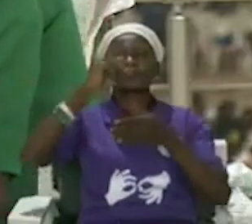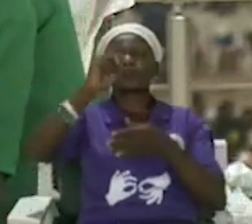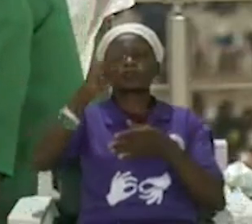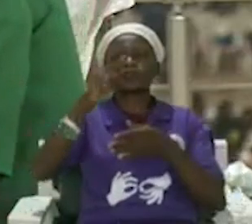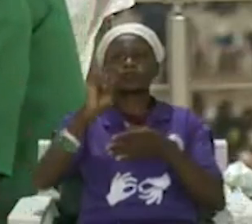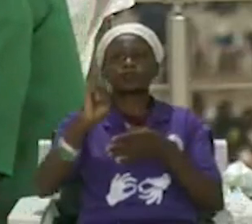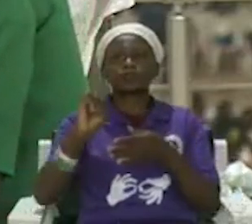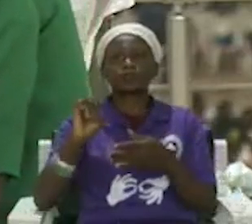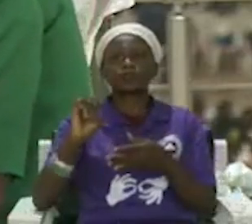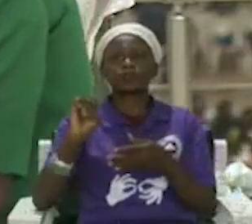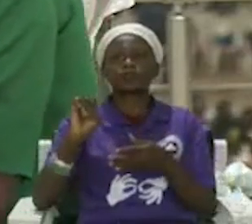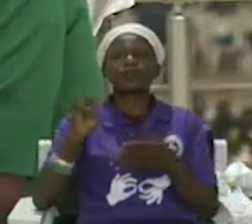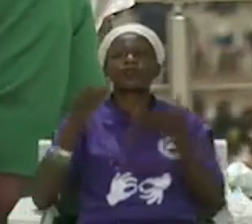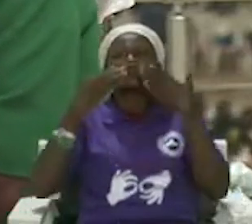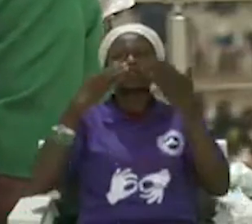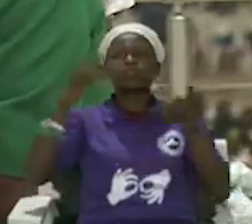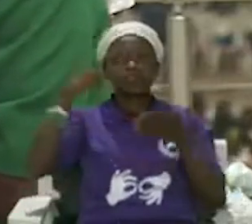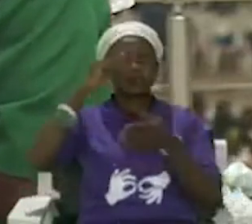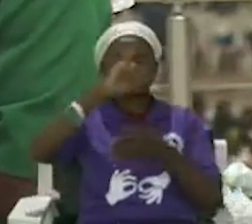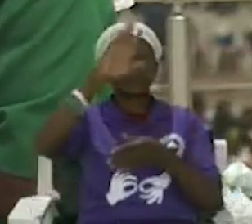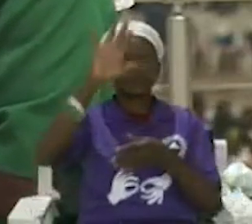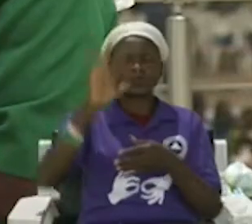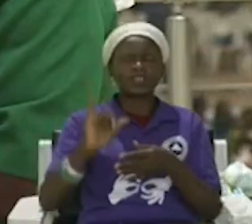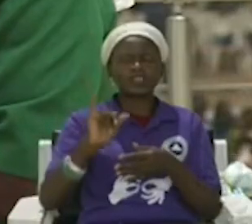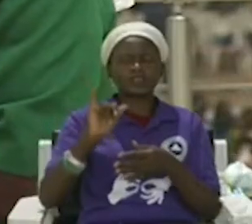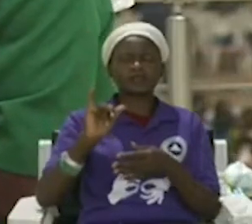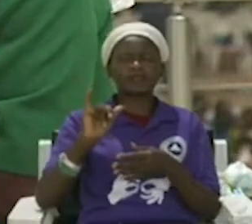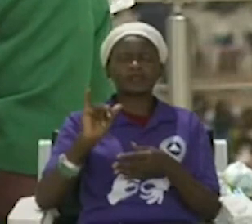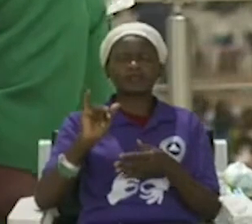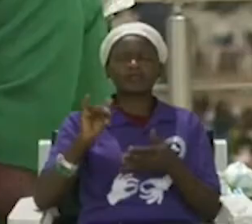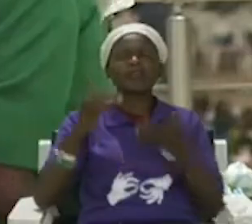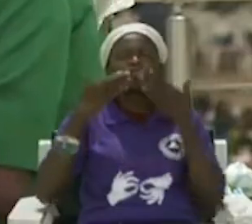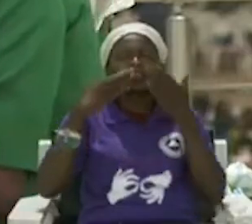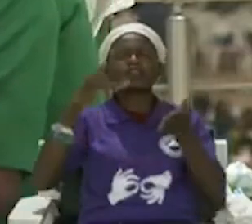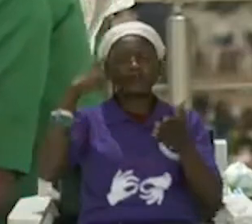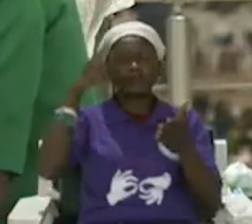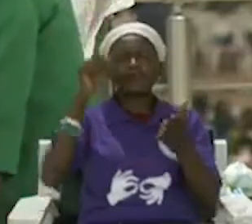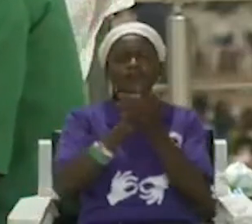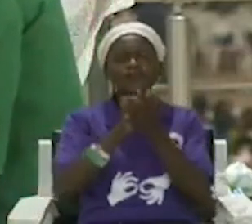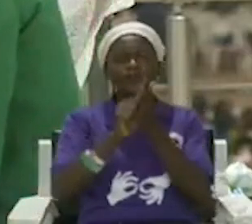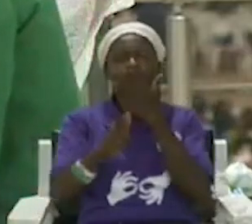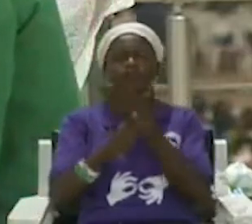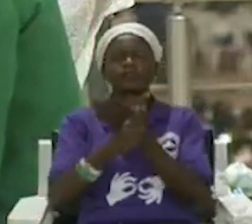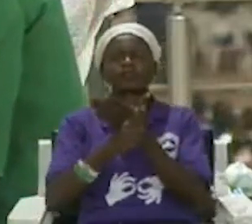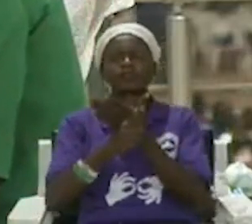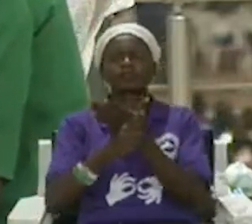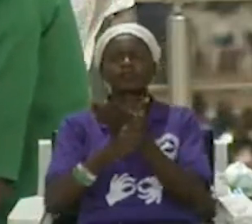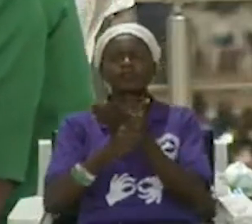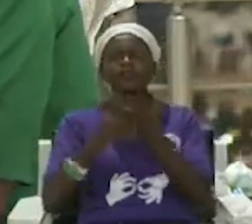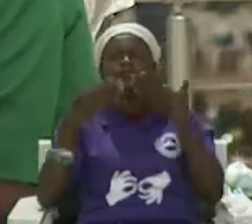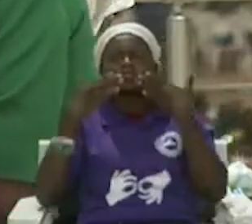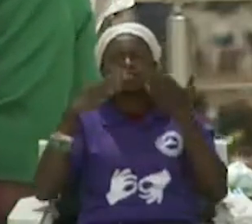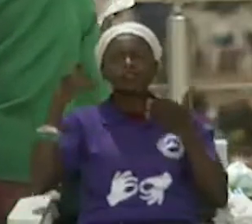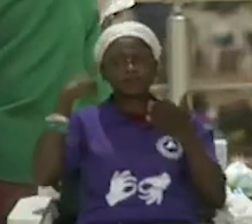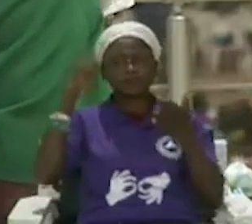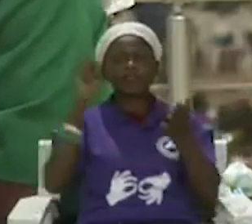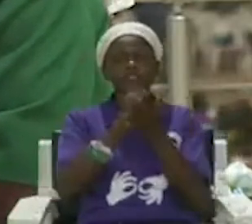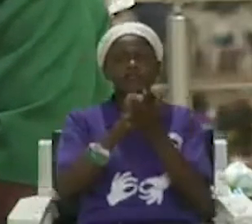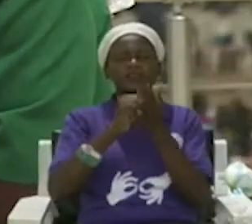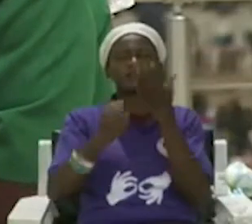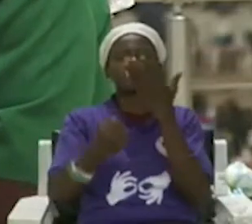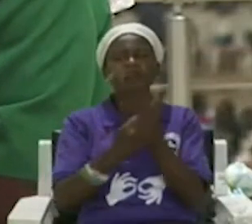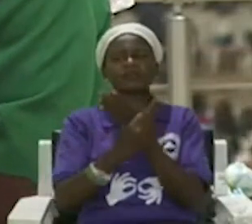June. Thank you for July. Thank you for August. Thank you for